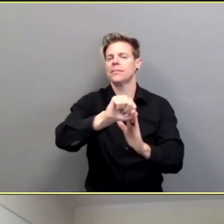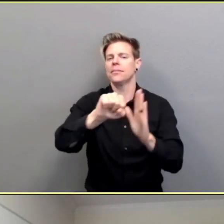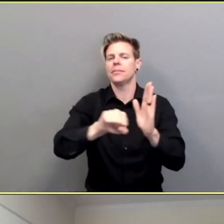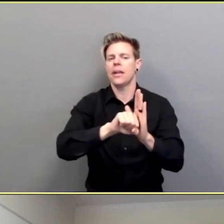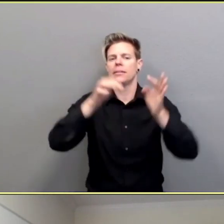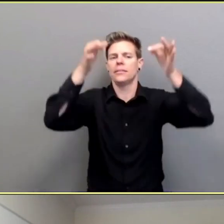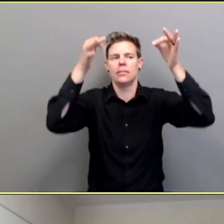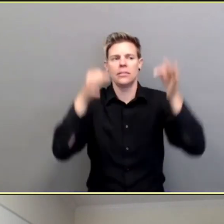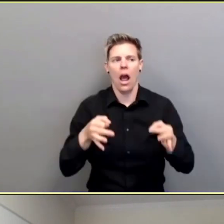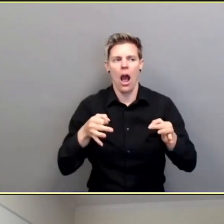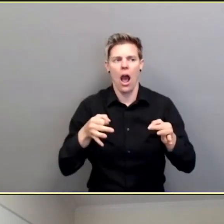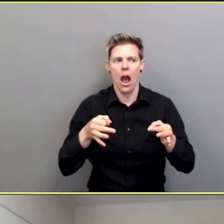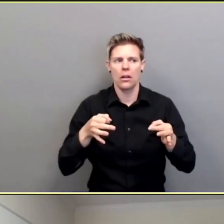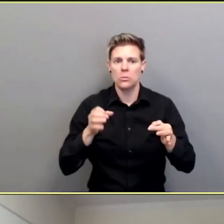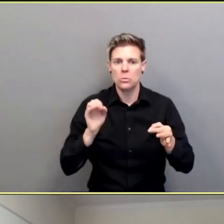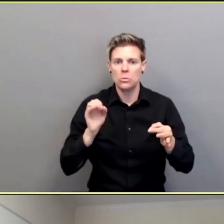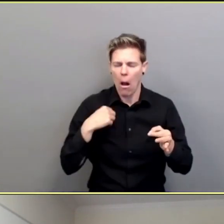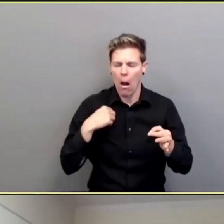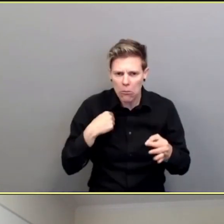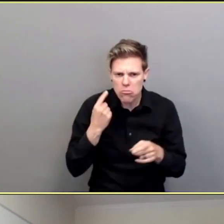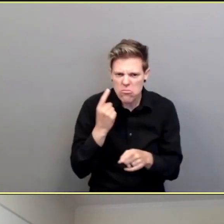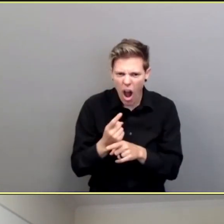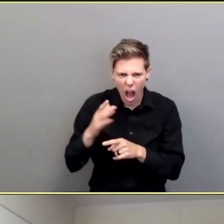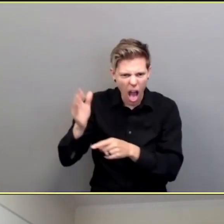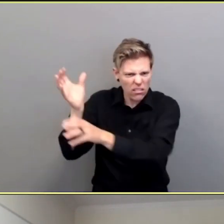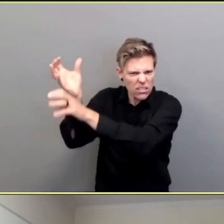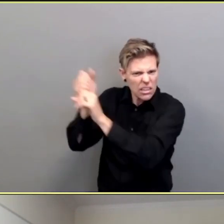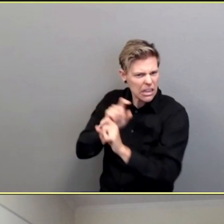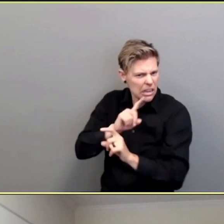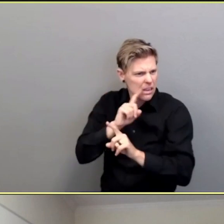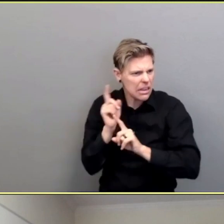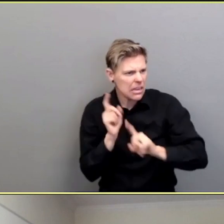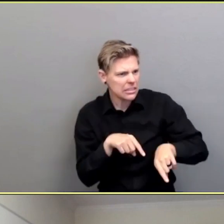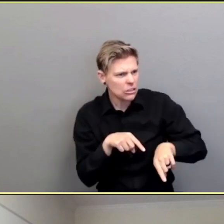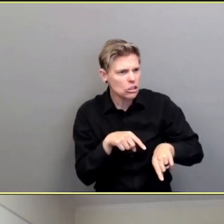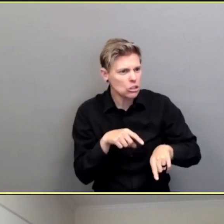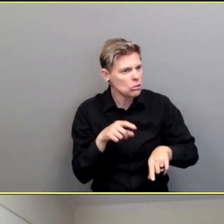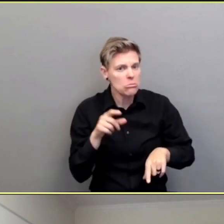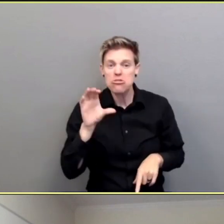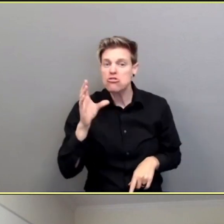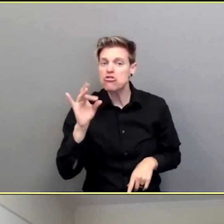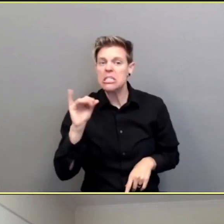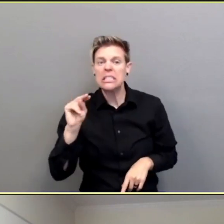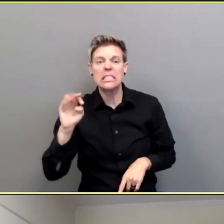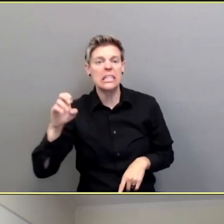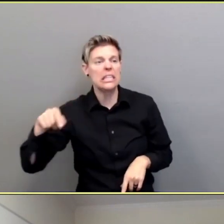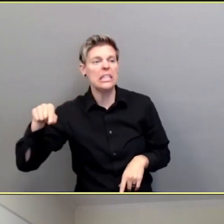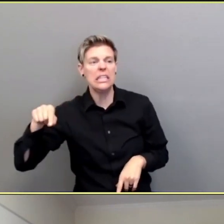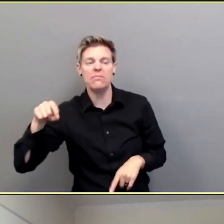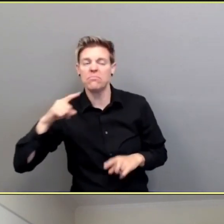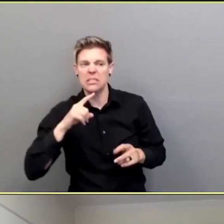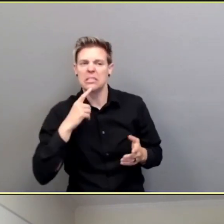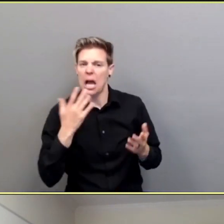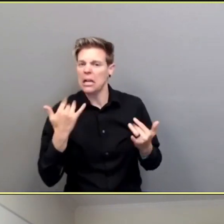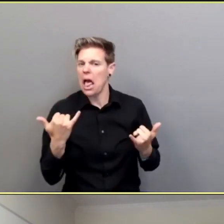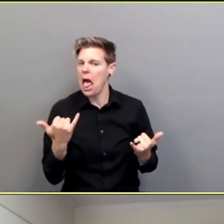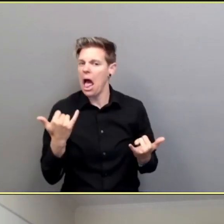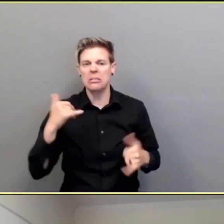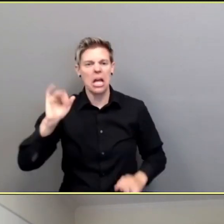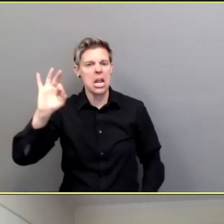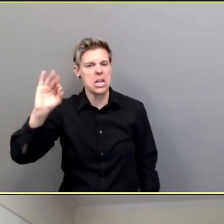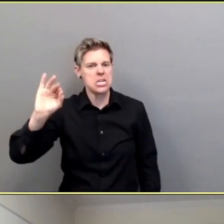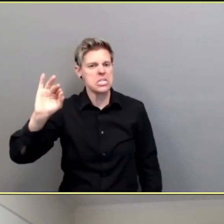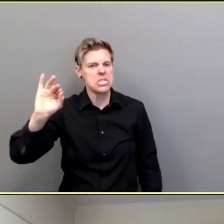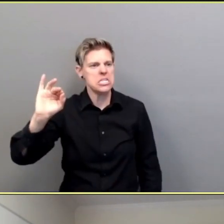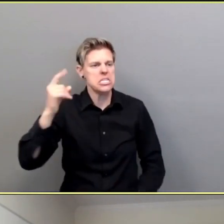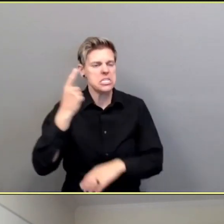our data. It hasn't changed. They've kept it at 90 days. There was a lot of debate, and as far as